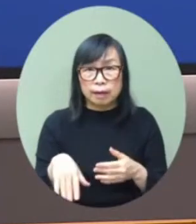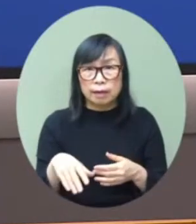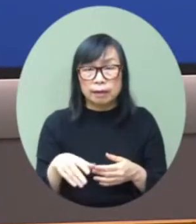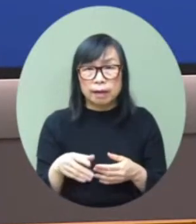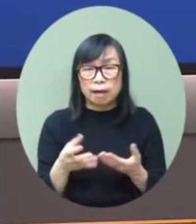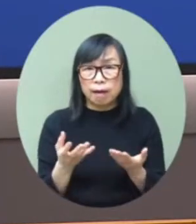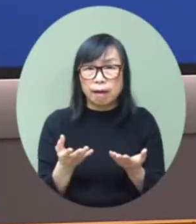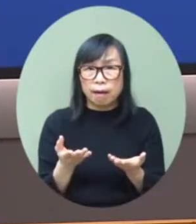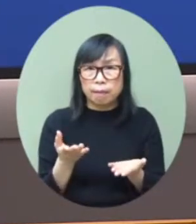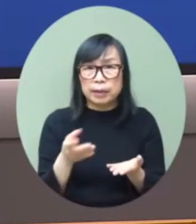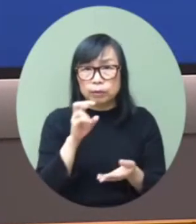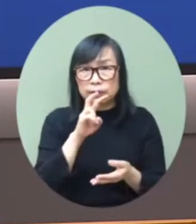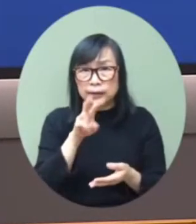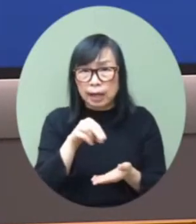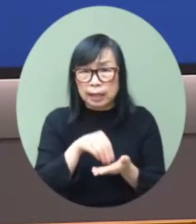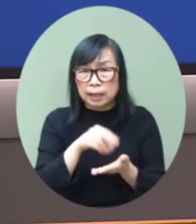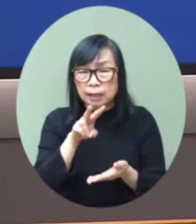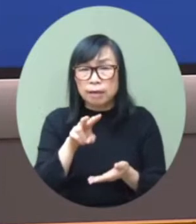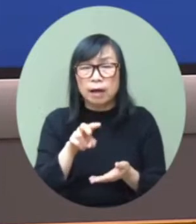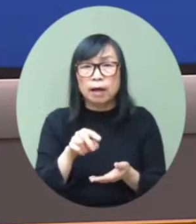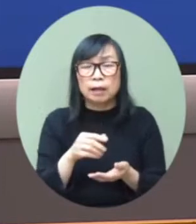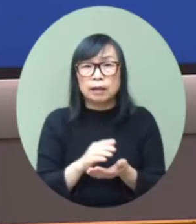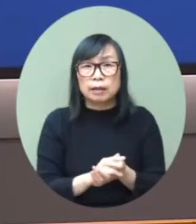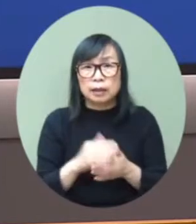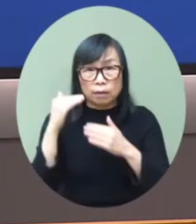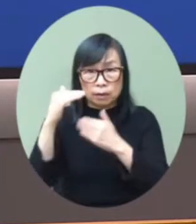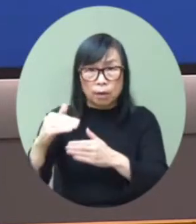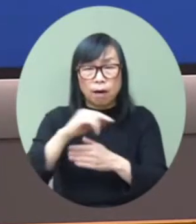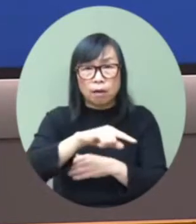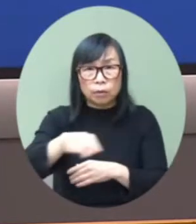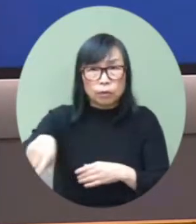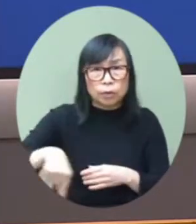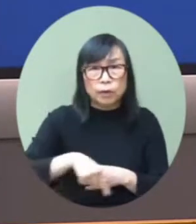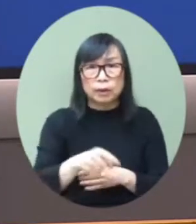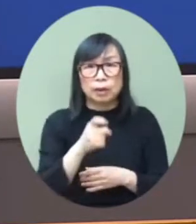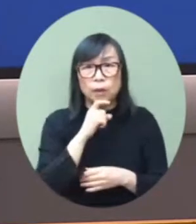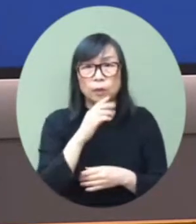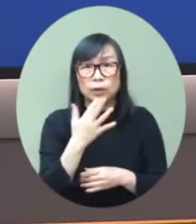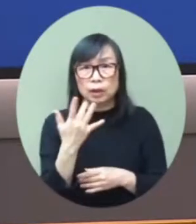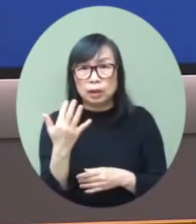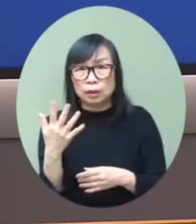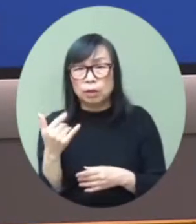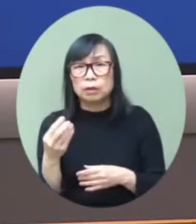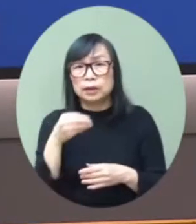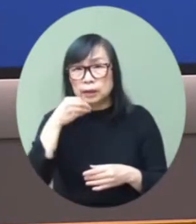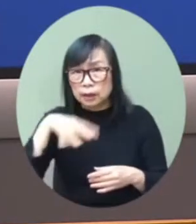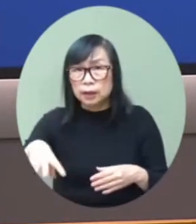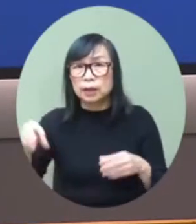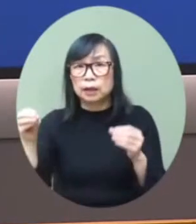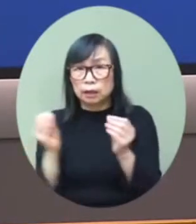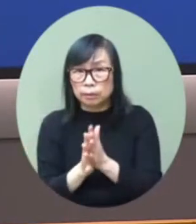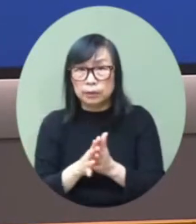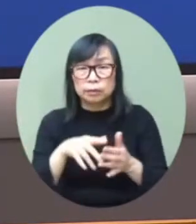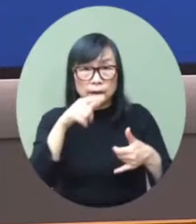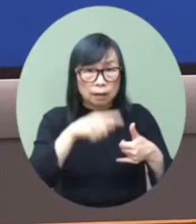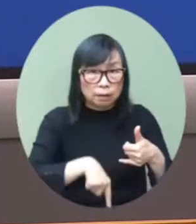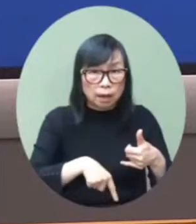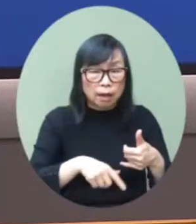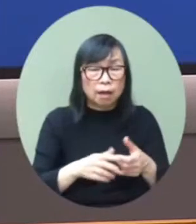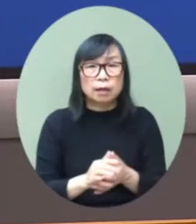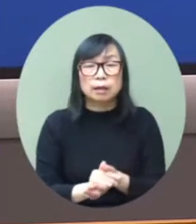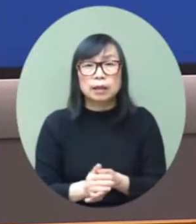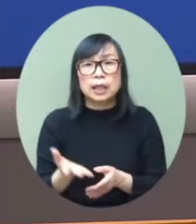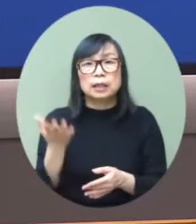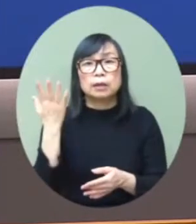So the low percentage has to be viewed together with the number of